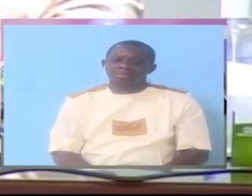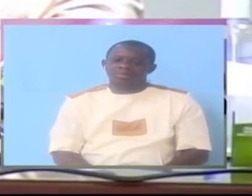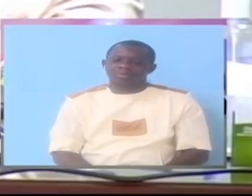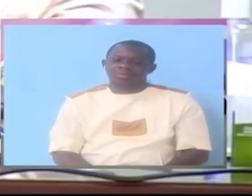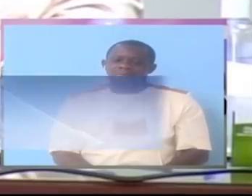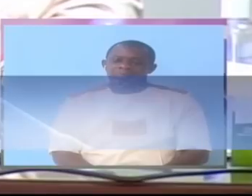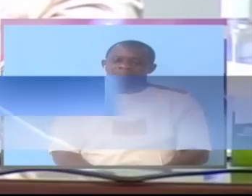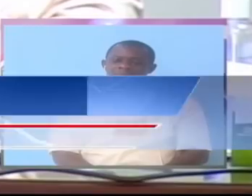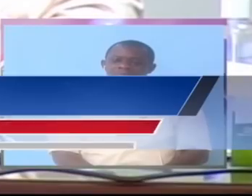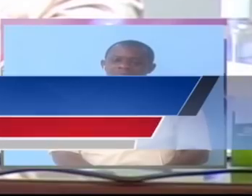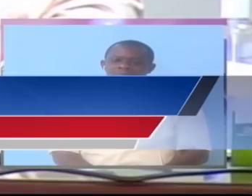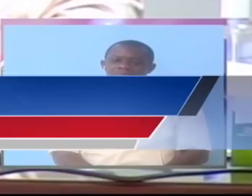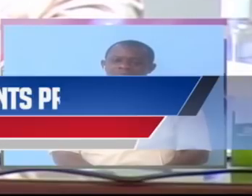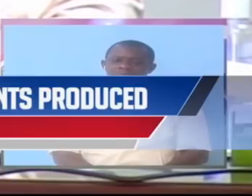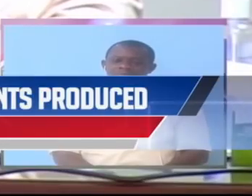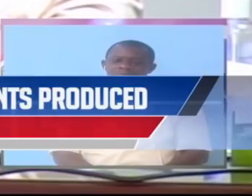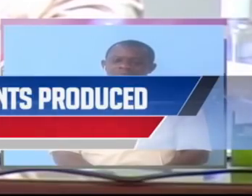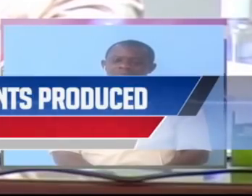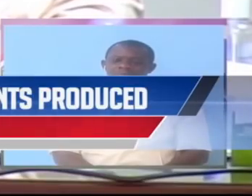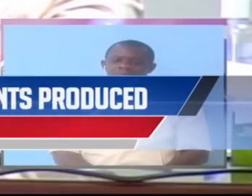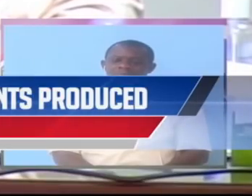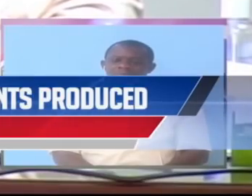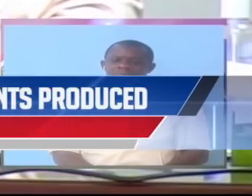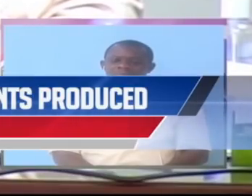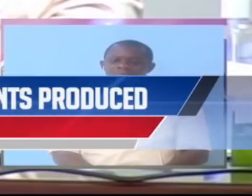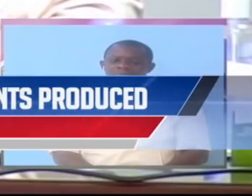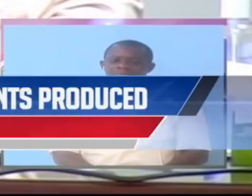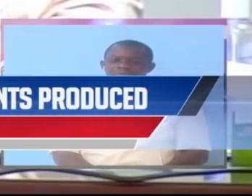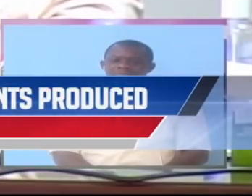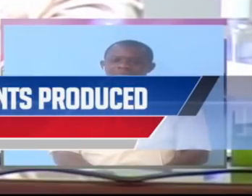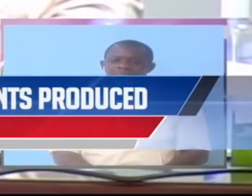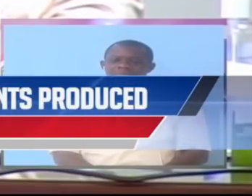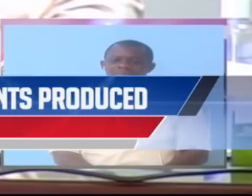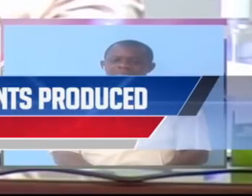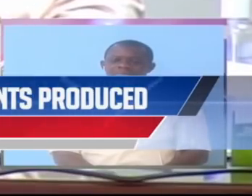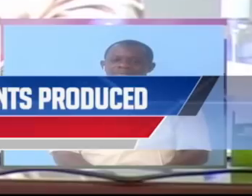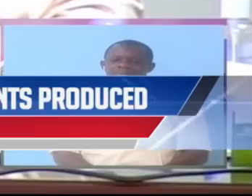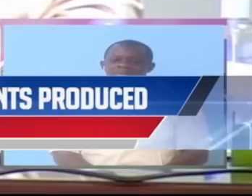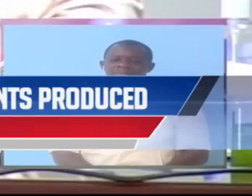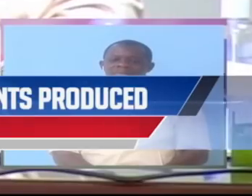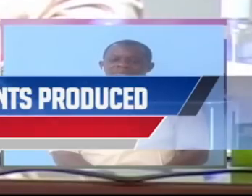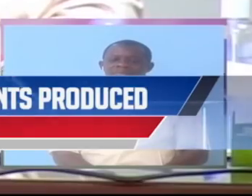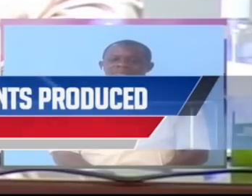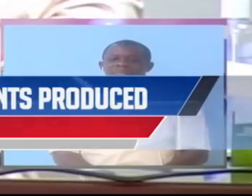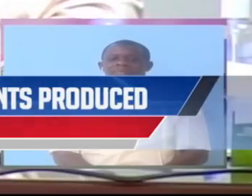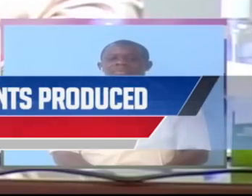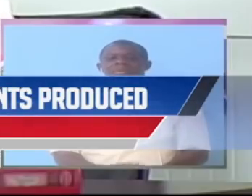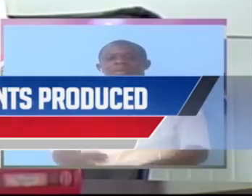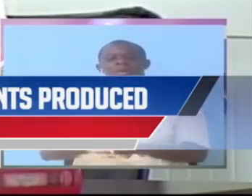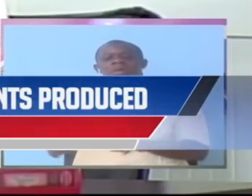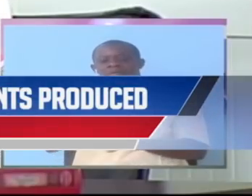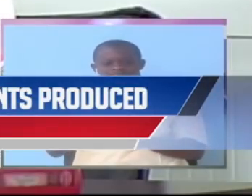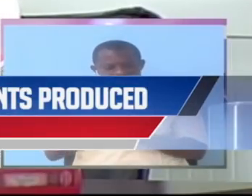of President Jammeh. Seka said the day culminated with the July 22nd celebrations, and upon arriving in Banjul, other